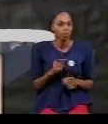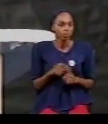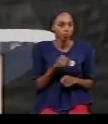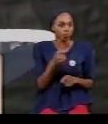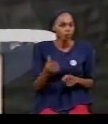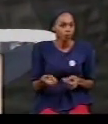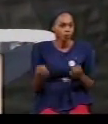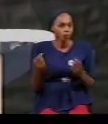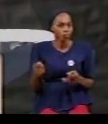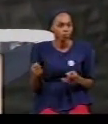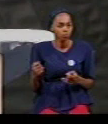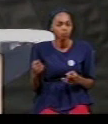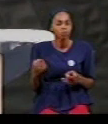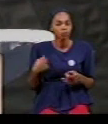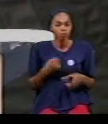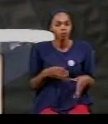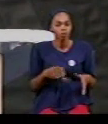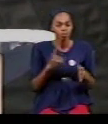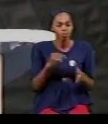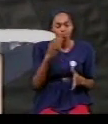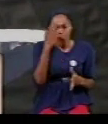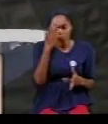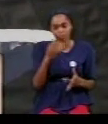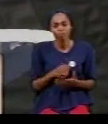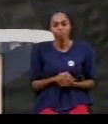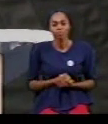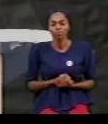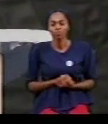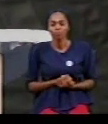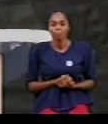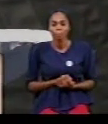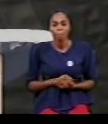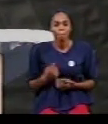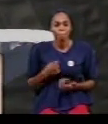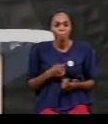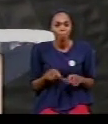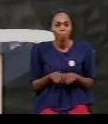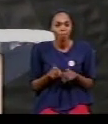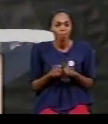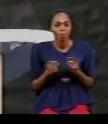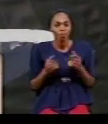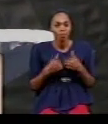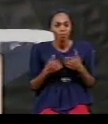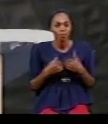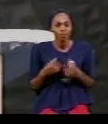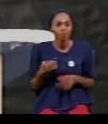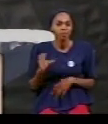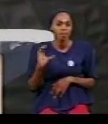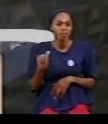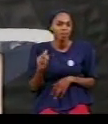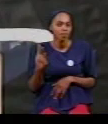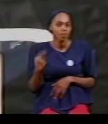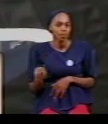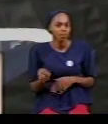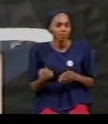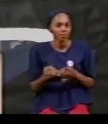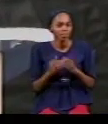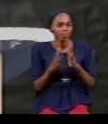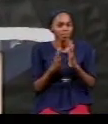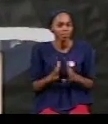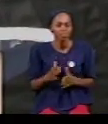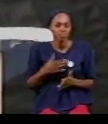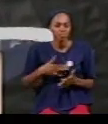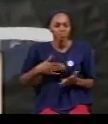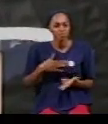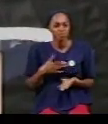have the understanding of that. And we also have our KAN leaders here. Please, can you please rise up and let's